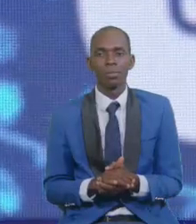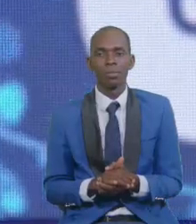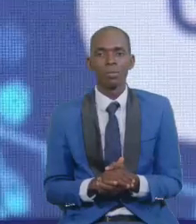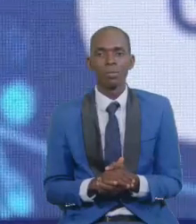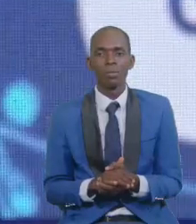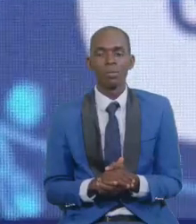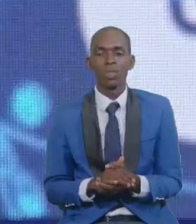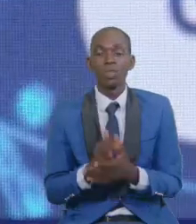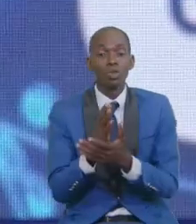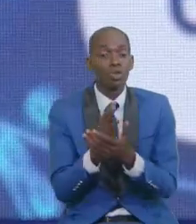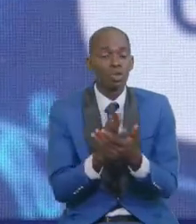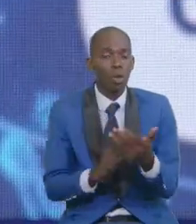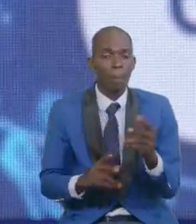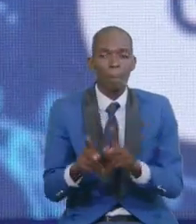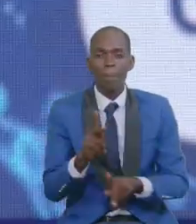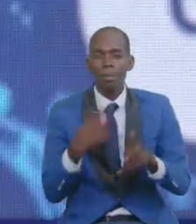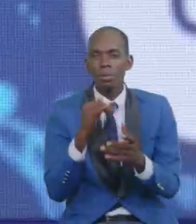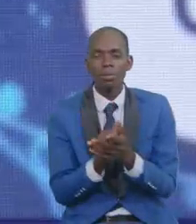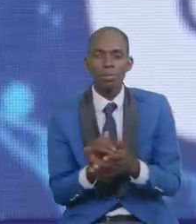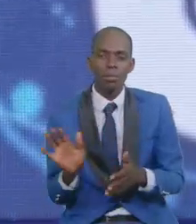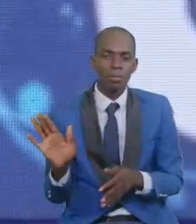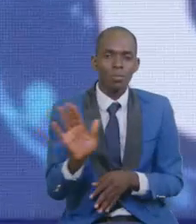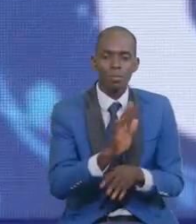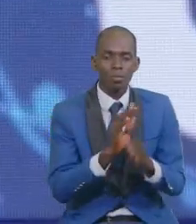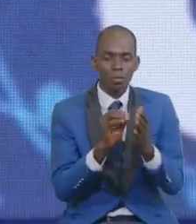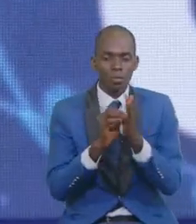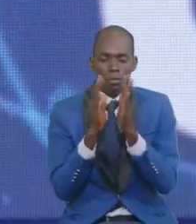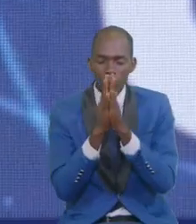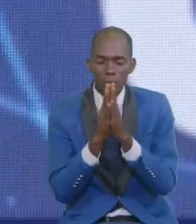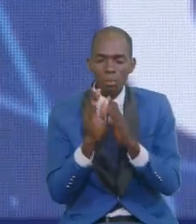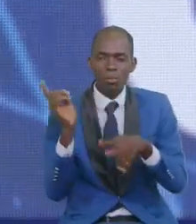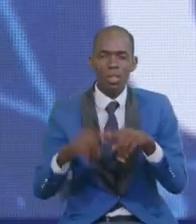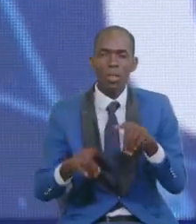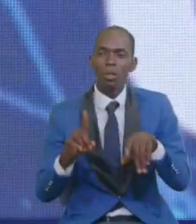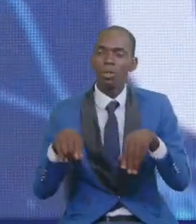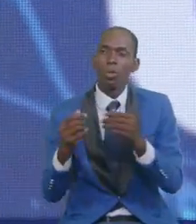Some people say their prayers don't go beyond the ceiling.